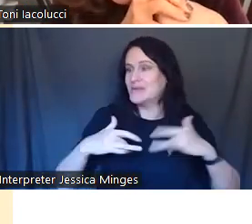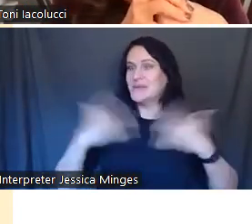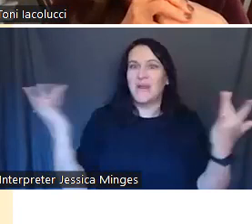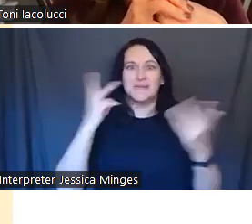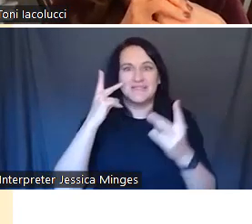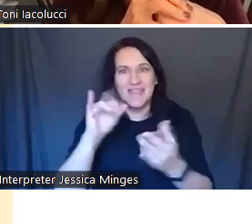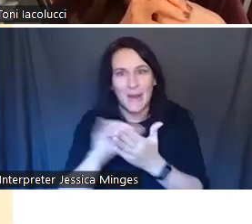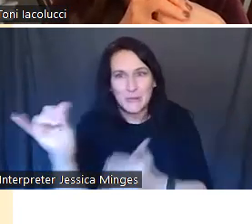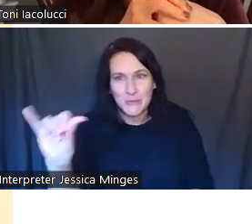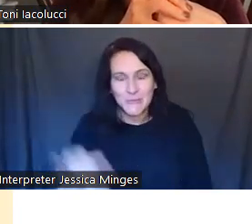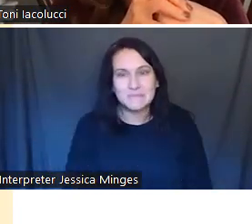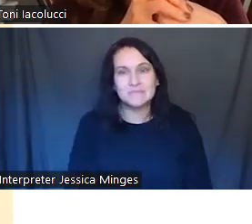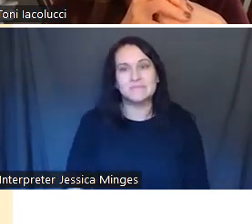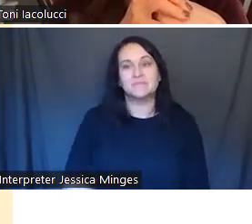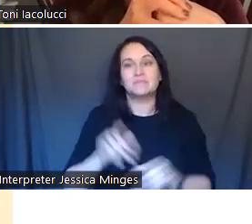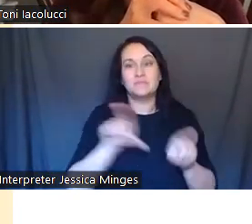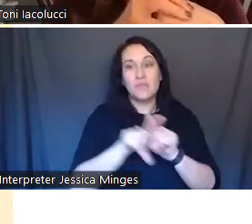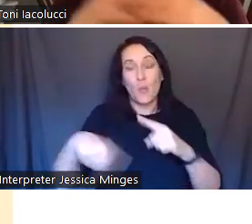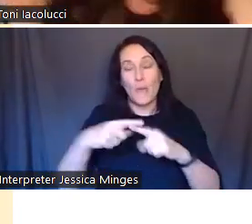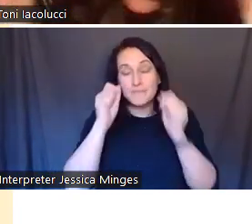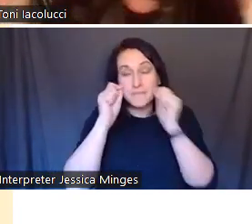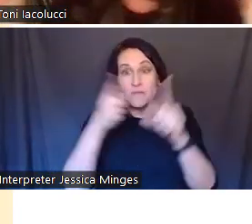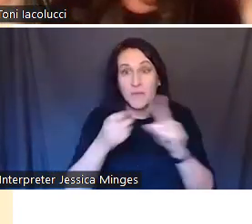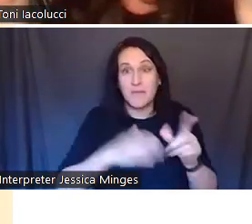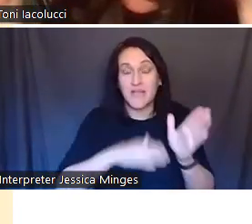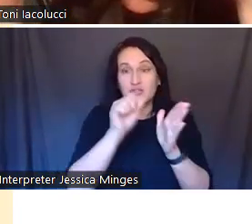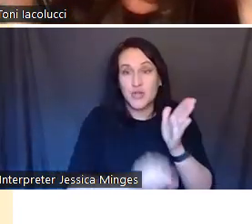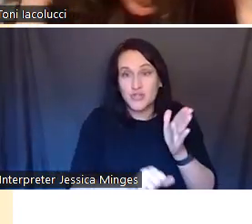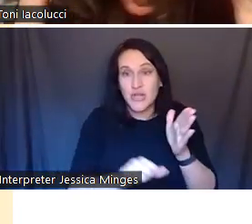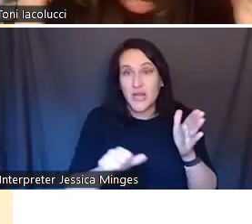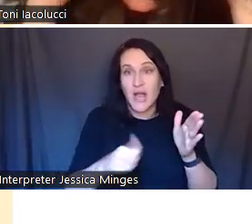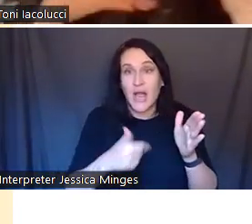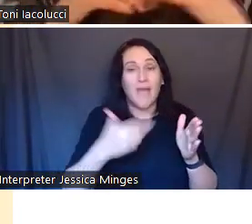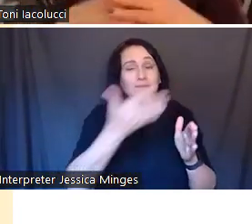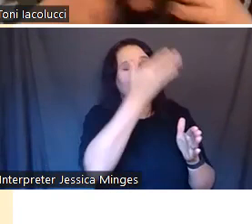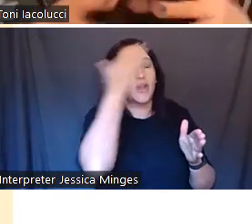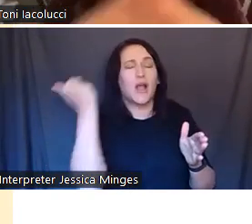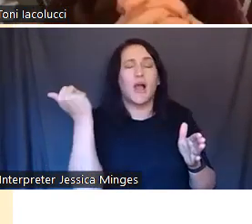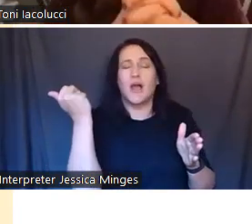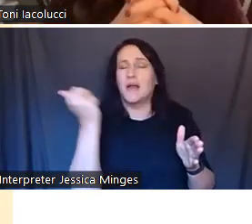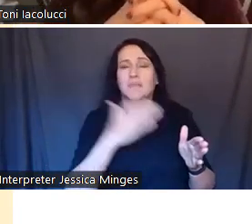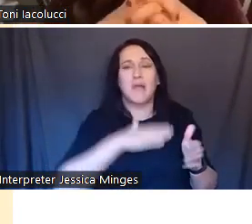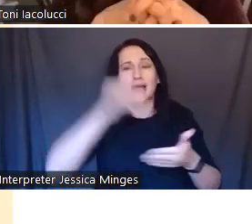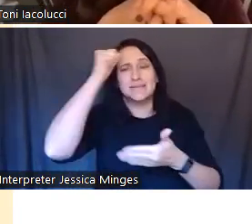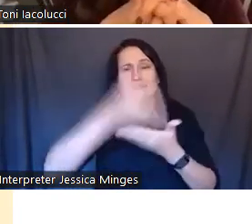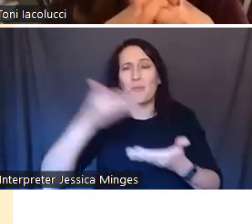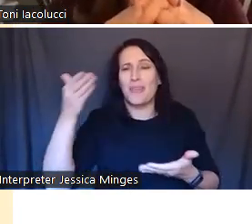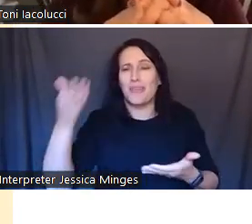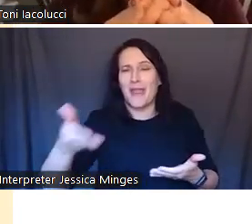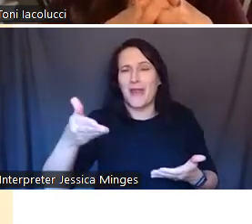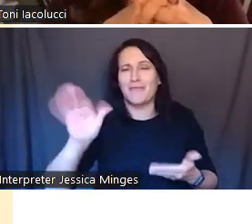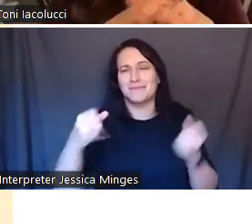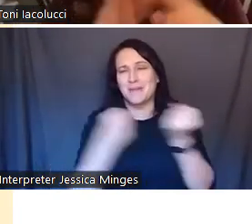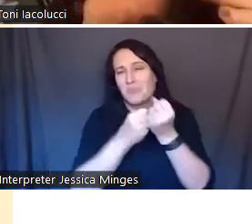it. Also, when I woke up from my surgery, I completely forgotten that my son was there, and he was my support